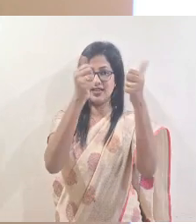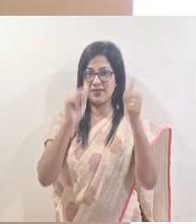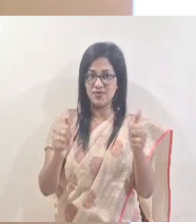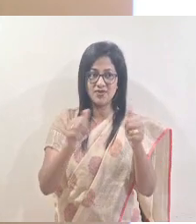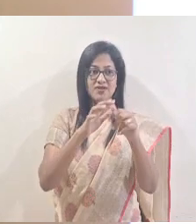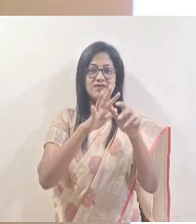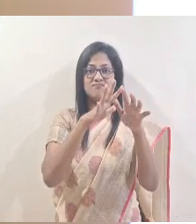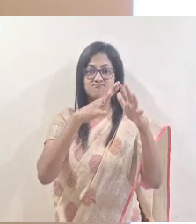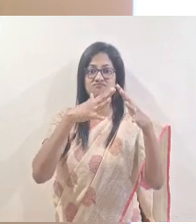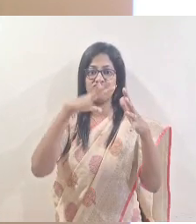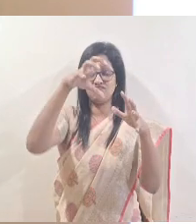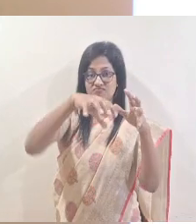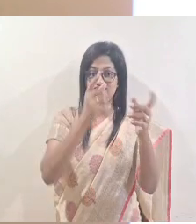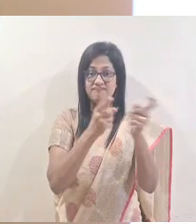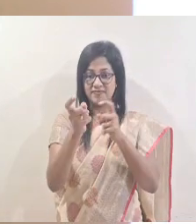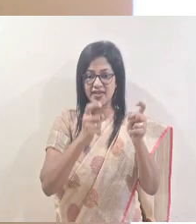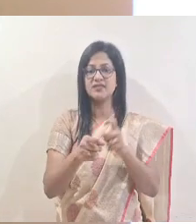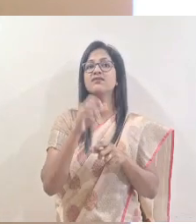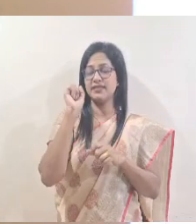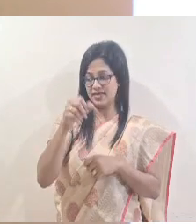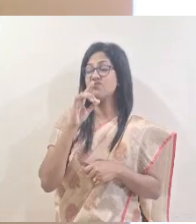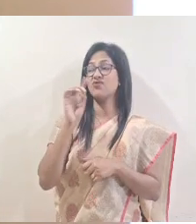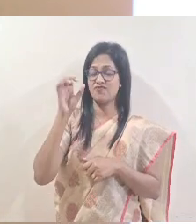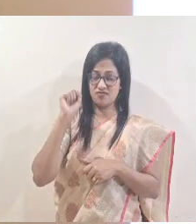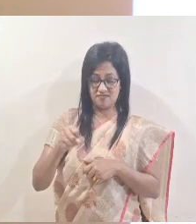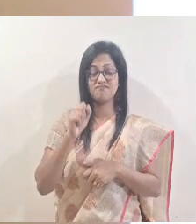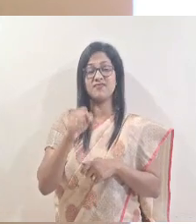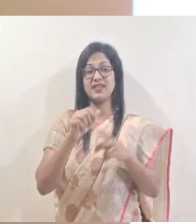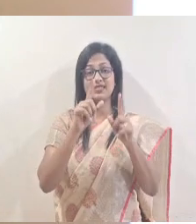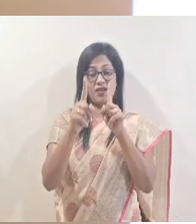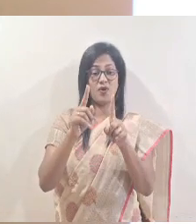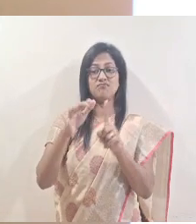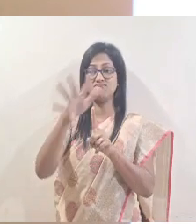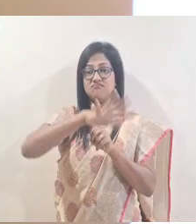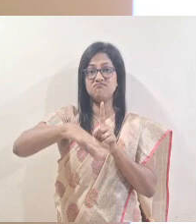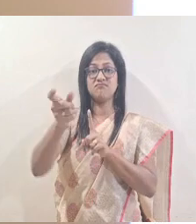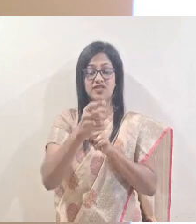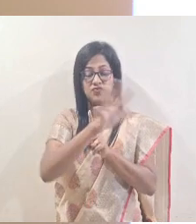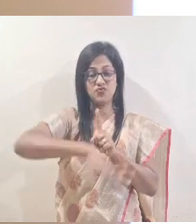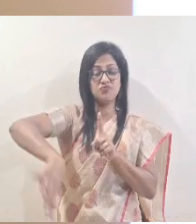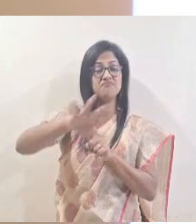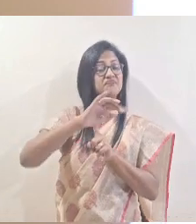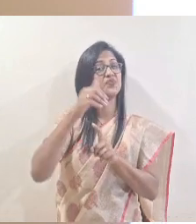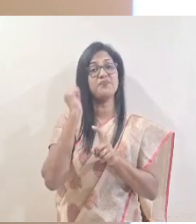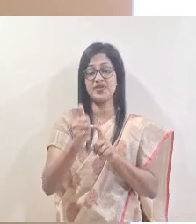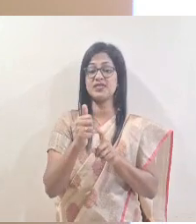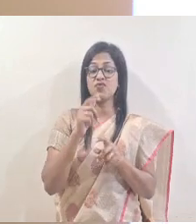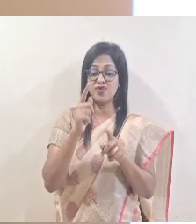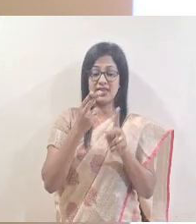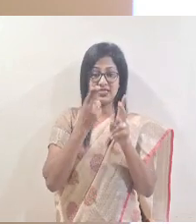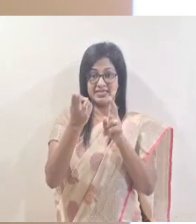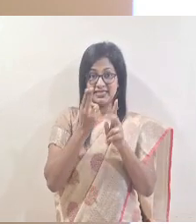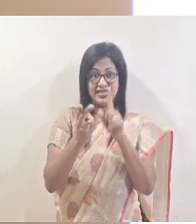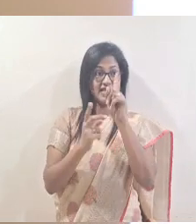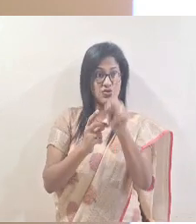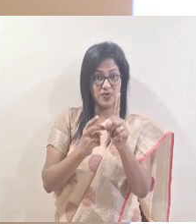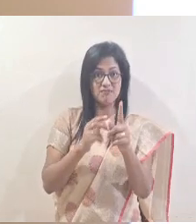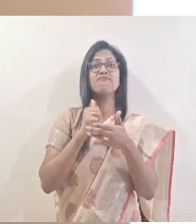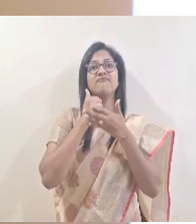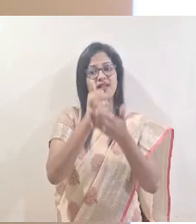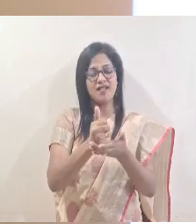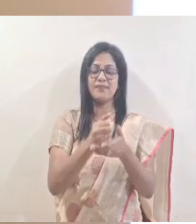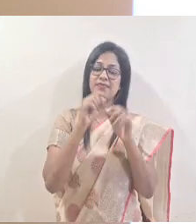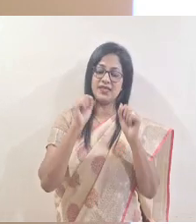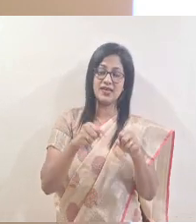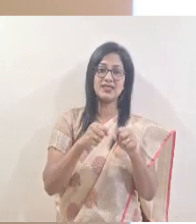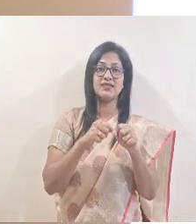better for the convenience and affordability? Yeah, of course, that will be the better option. Like making like a single ticketing system will be